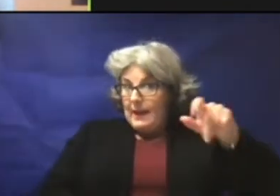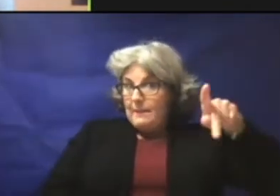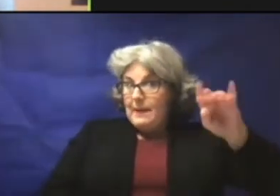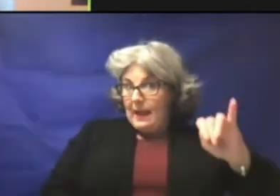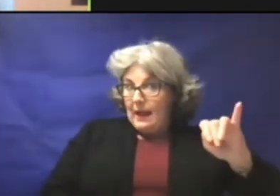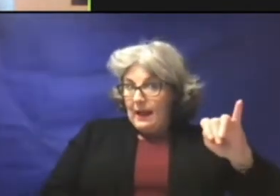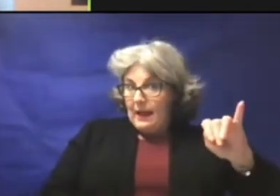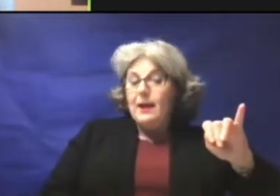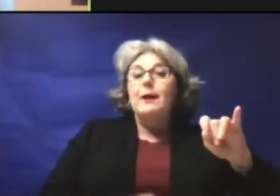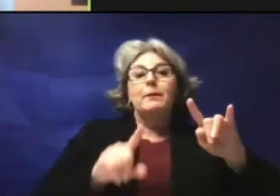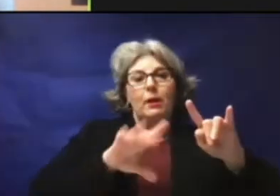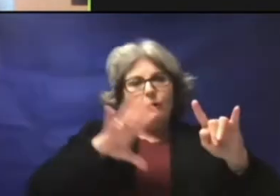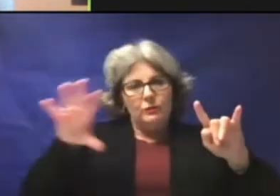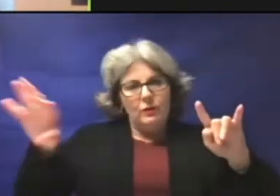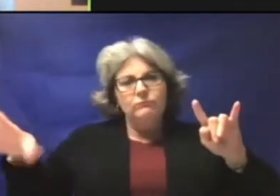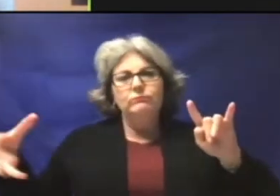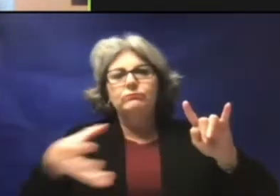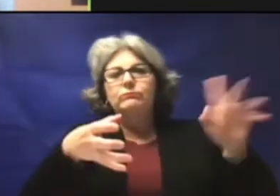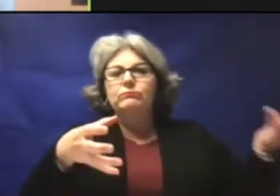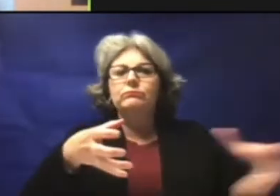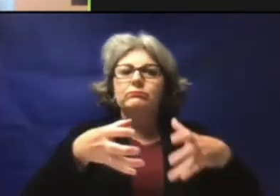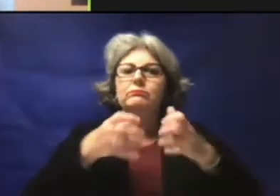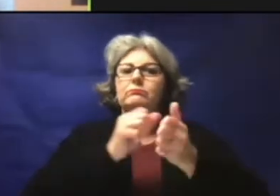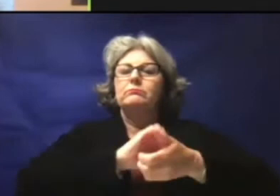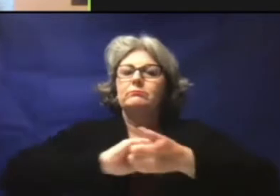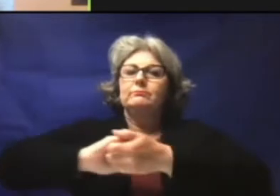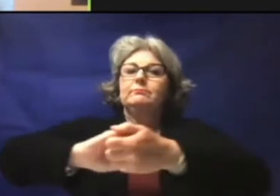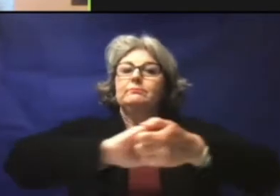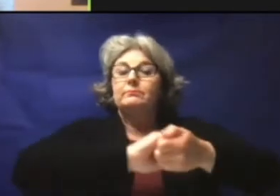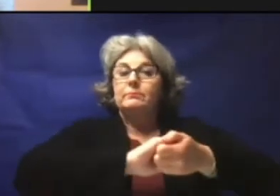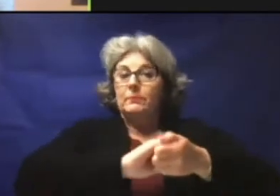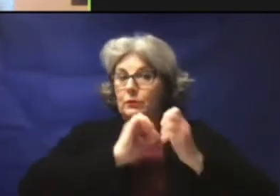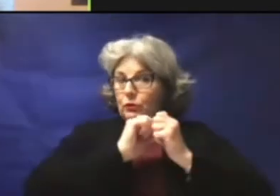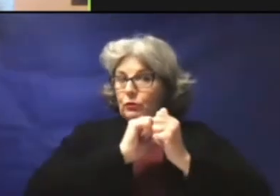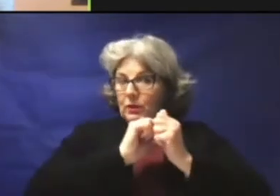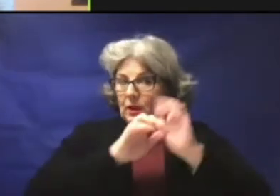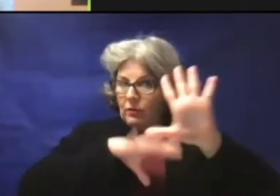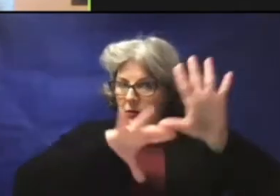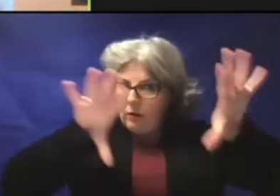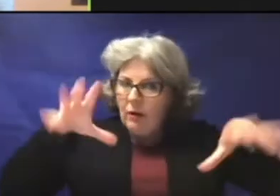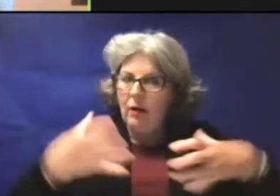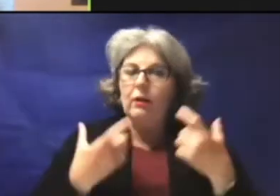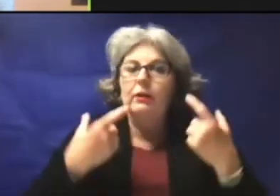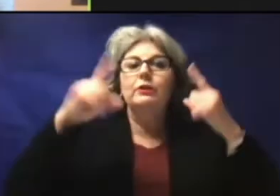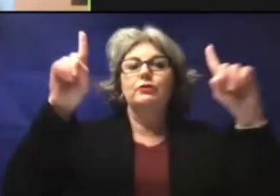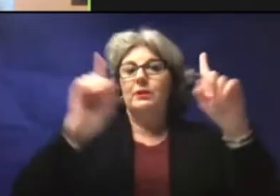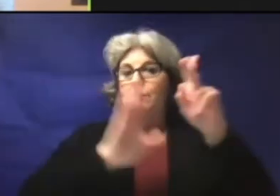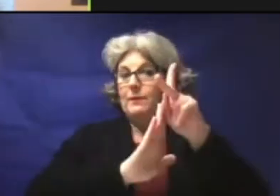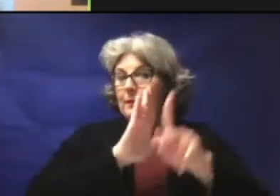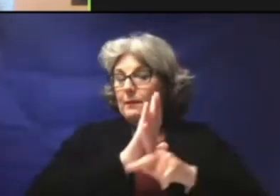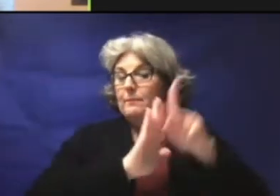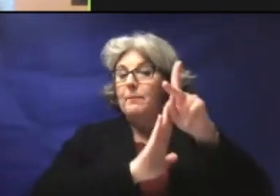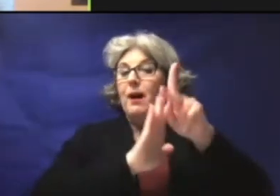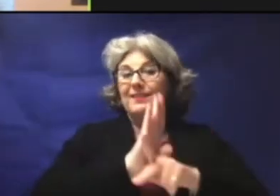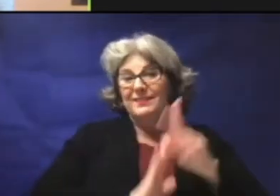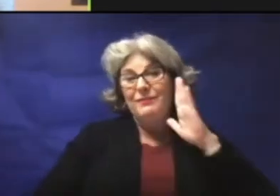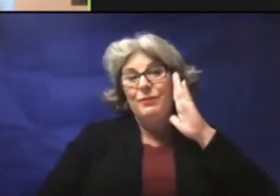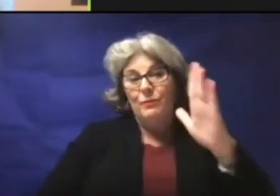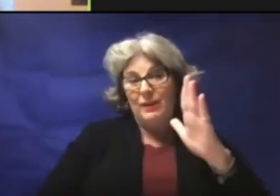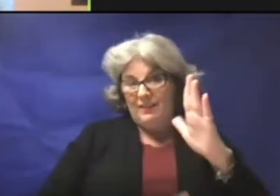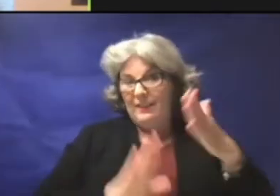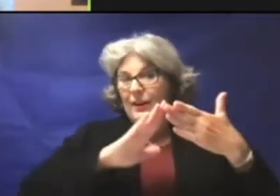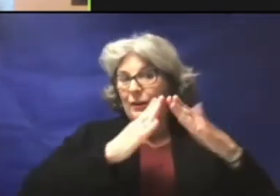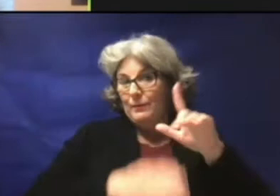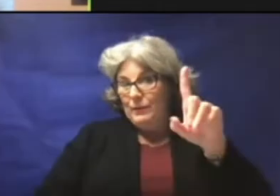but outside of it, because we know that together, I think we're going to achieve the policy prescriptions our